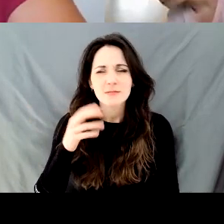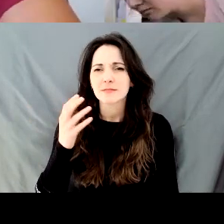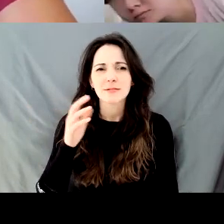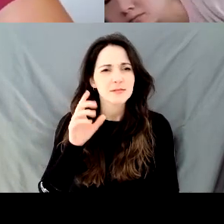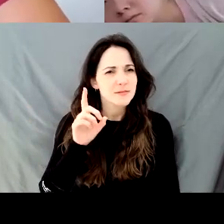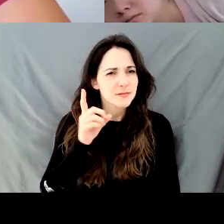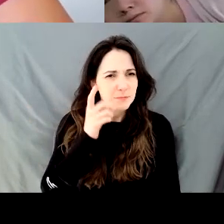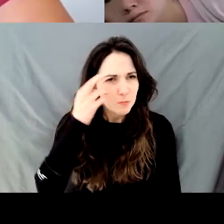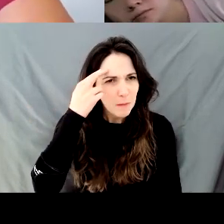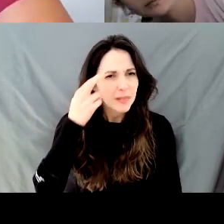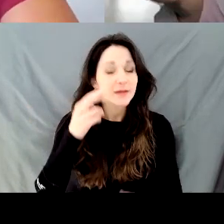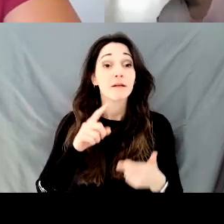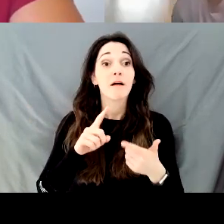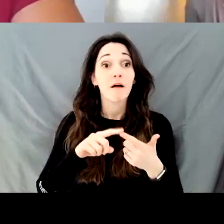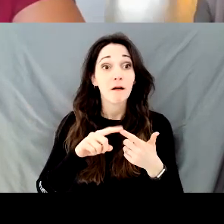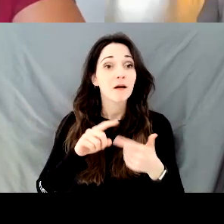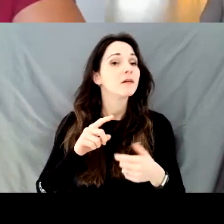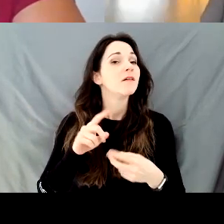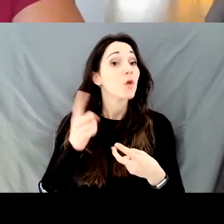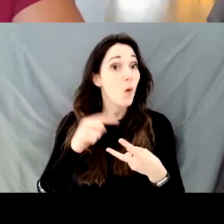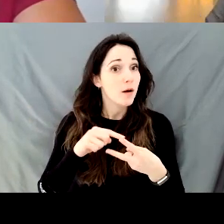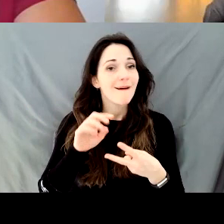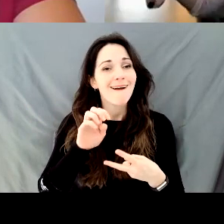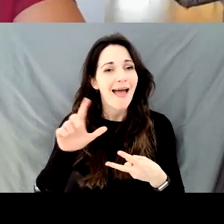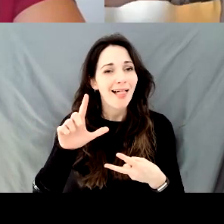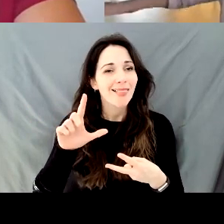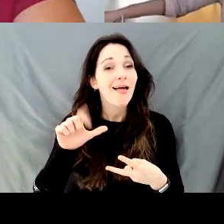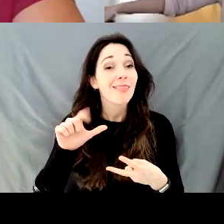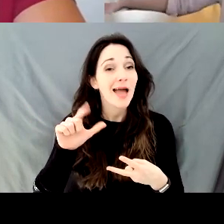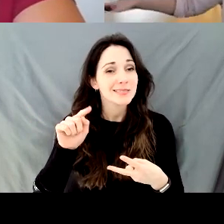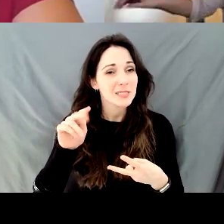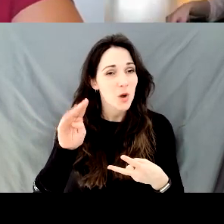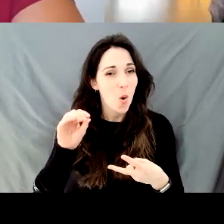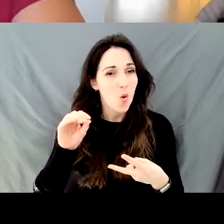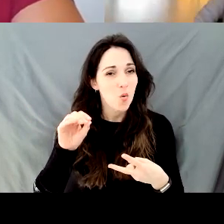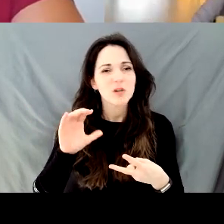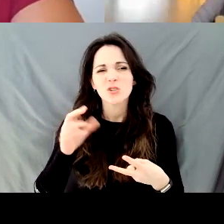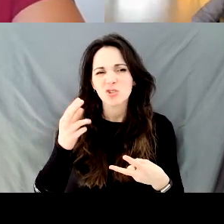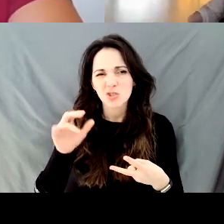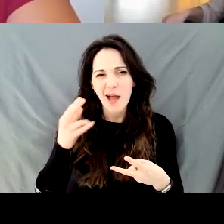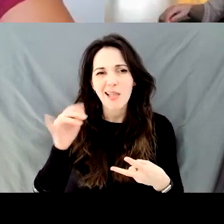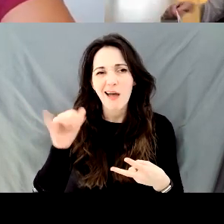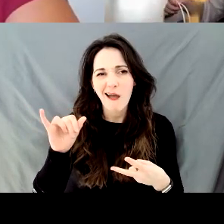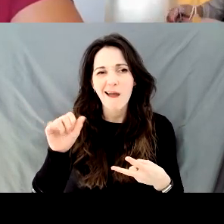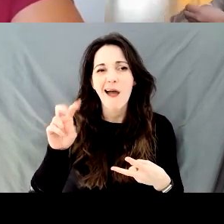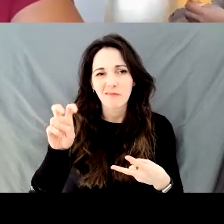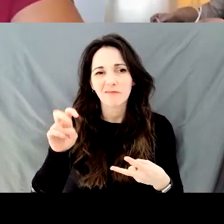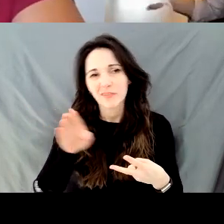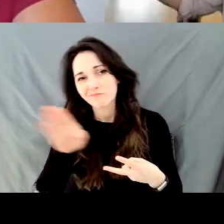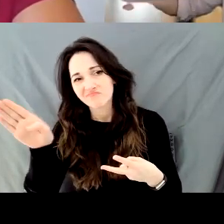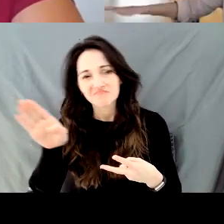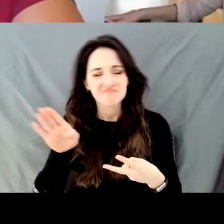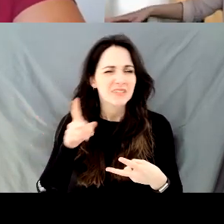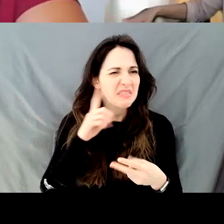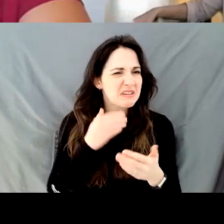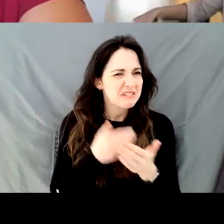is El Latino, which is on Chile Ave, so not far. I think we're like exit 17 on 390